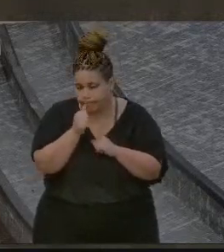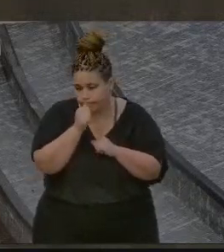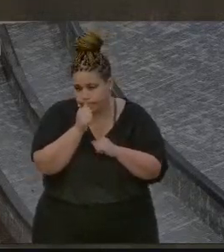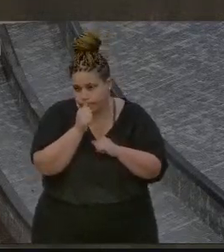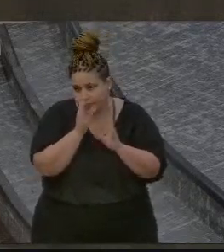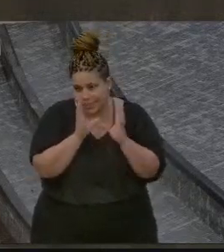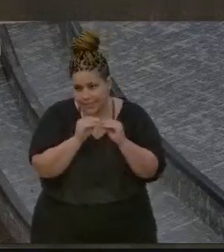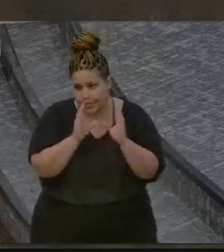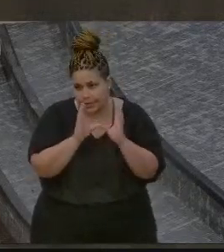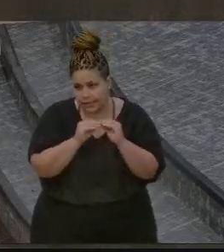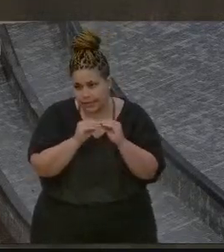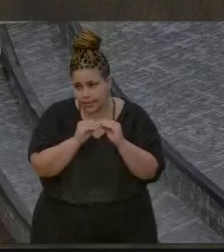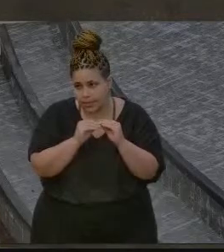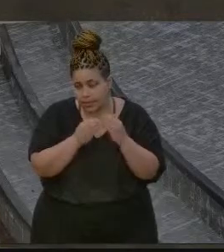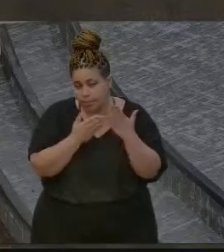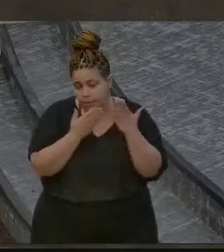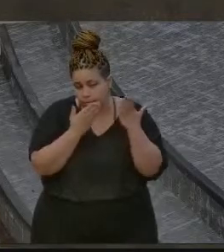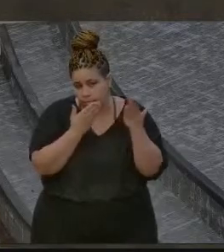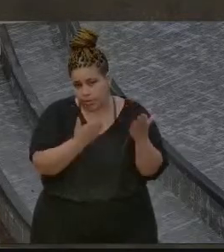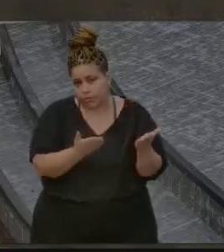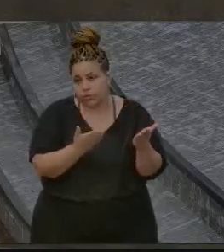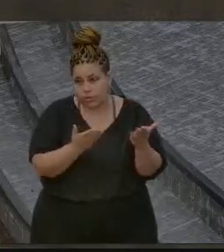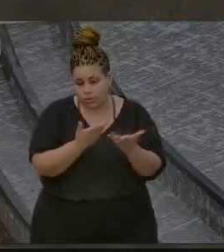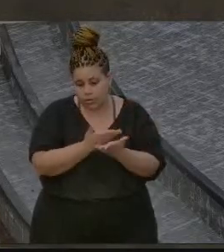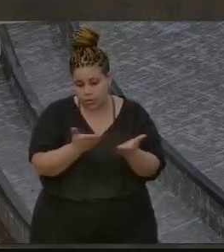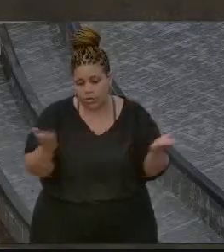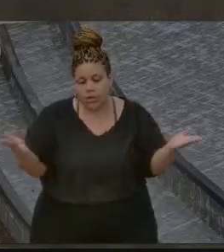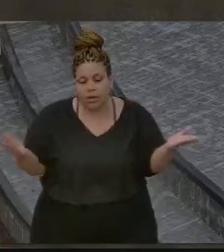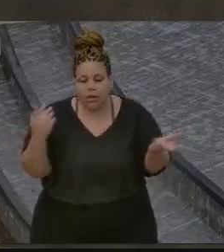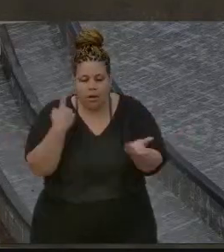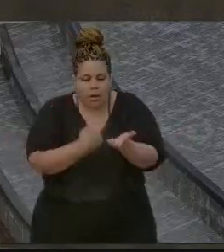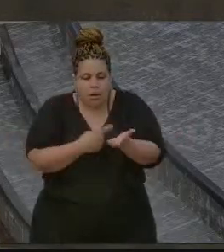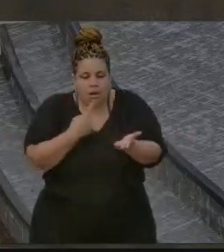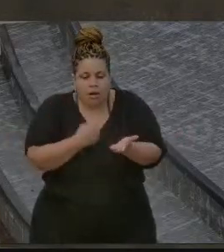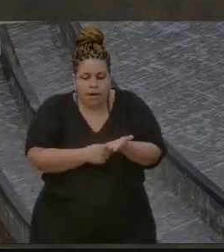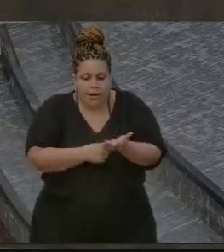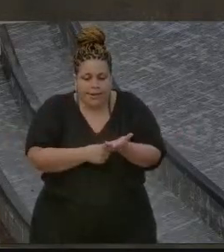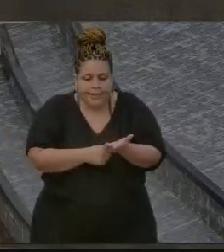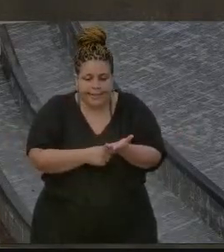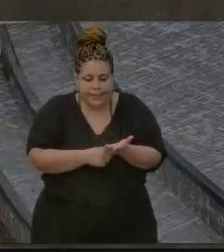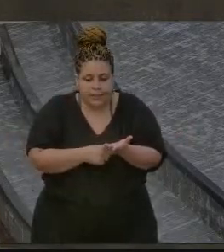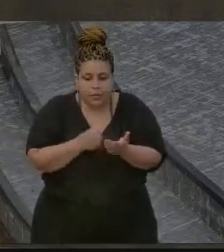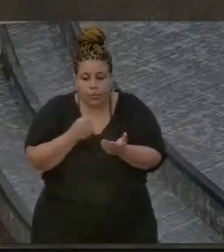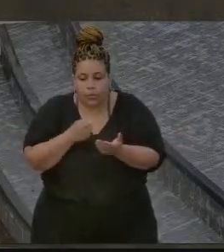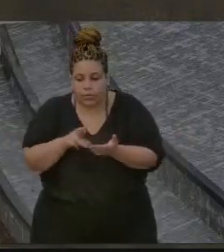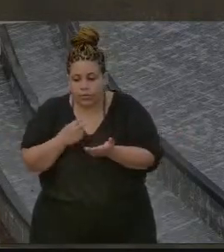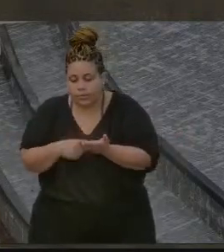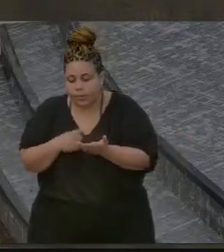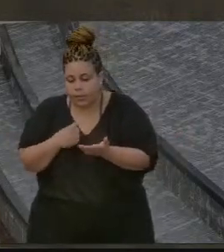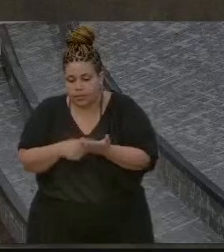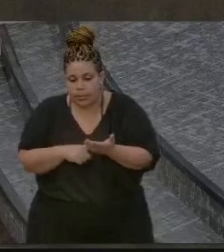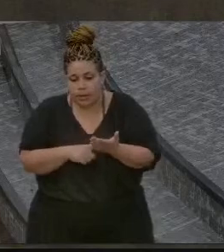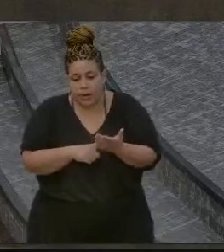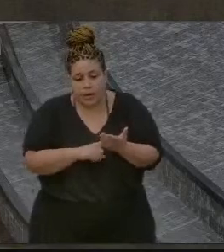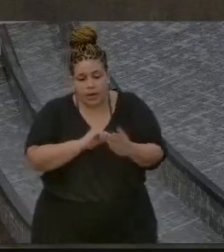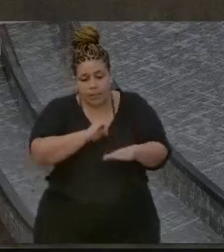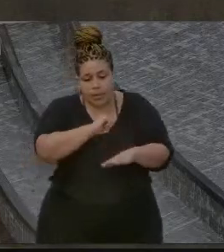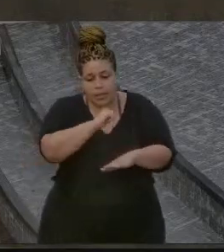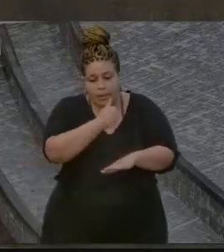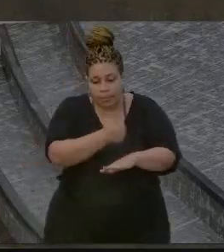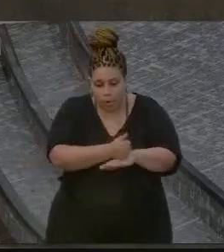floor for a motion to go into executive session to discuss or deliberate upon the appointment,